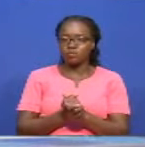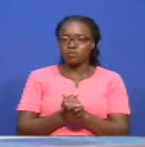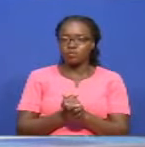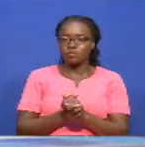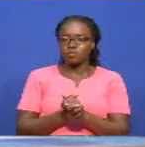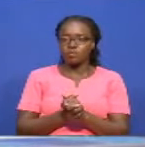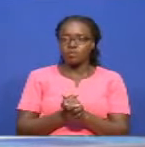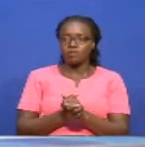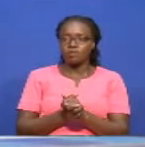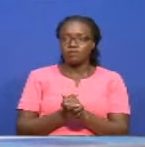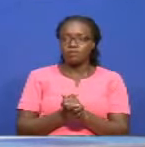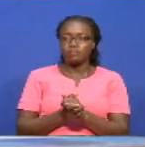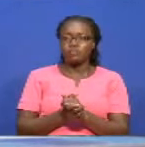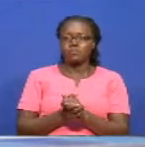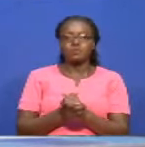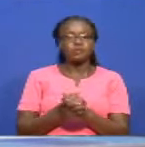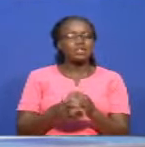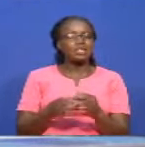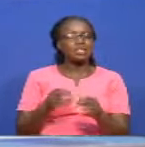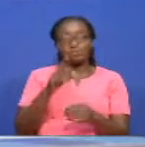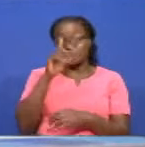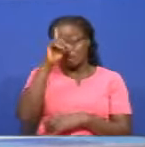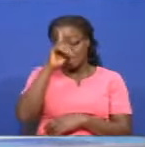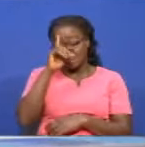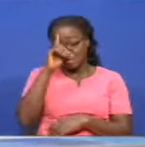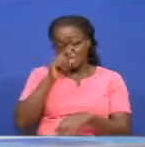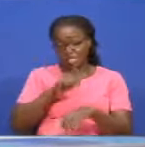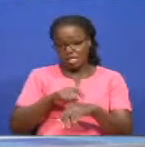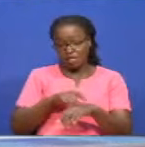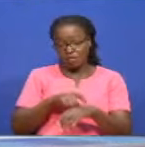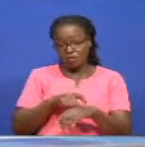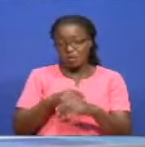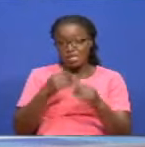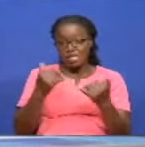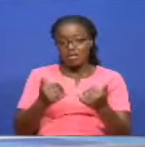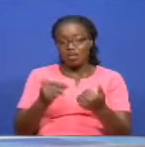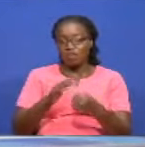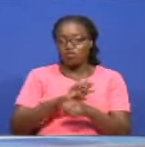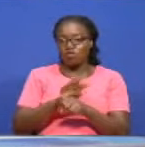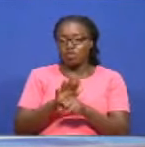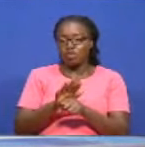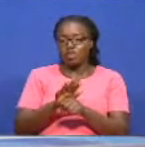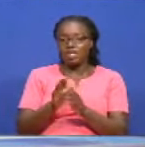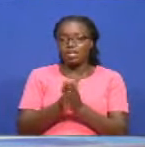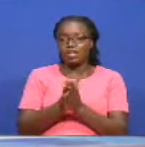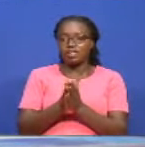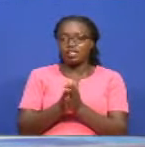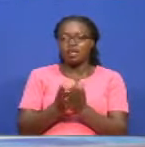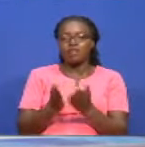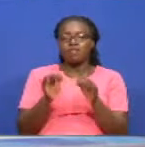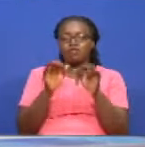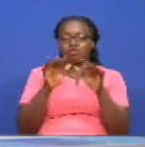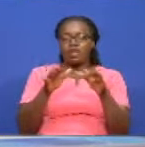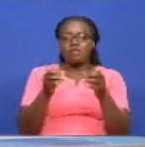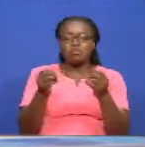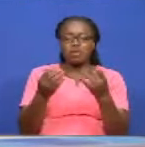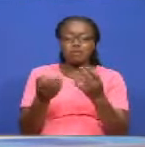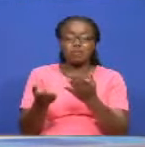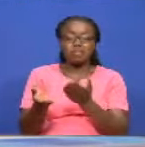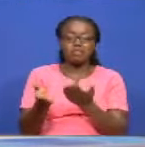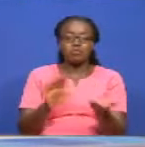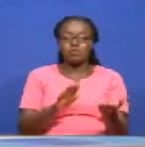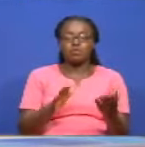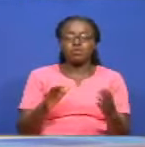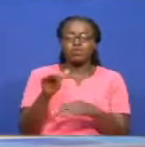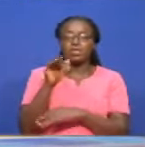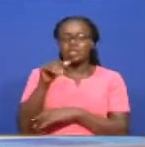saying we are at tough times during this pandemic and flood, and COVID-19 has led to loss of many lives. I urge the government